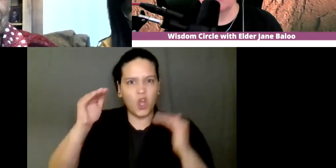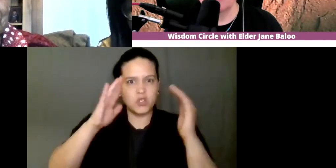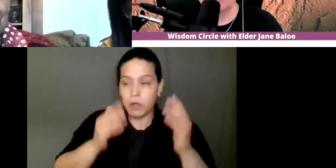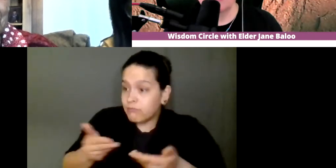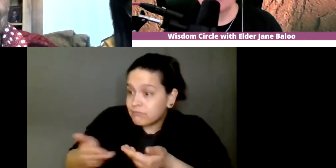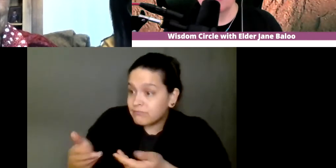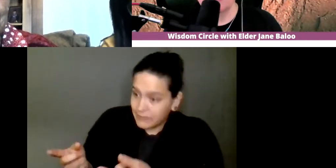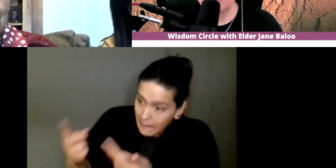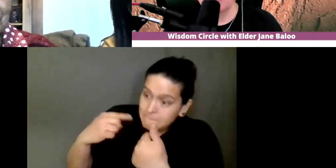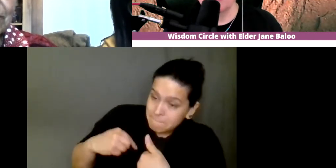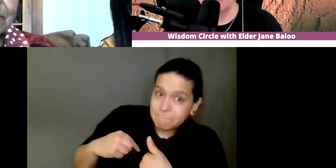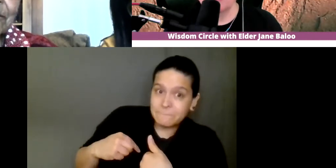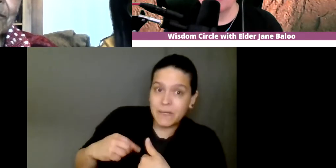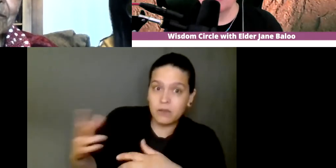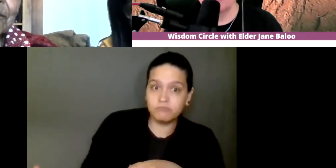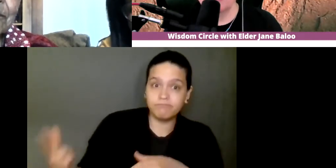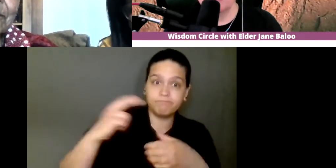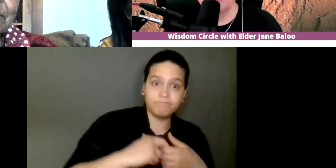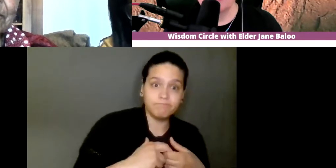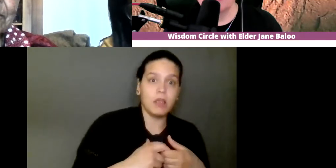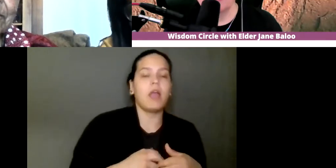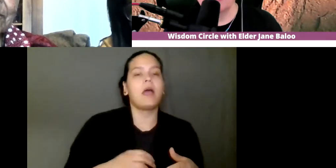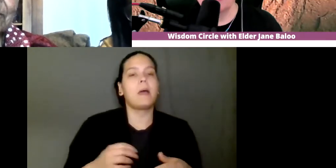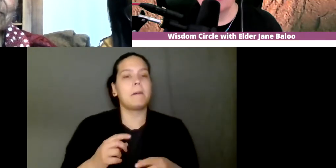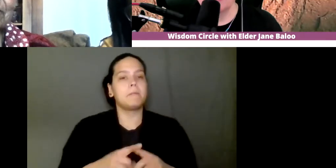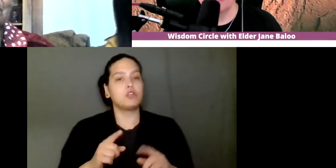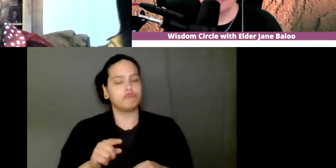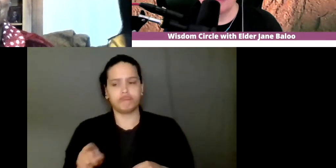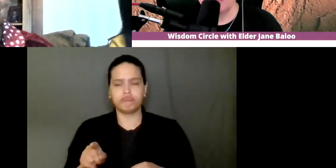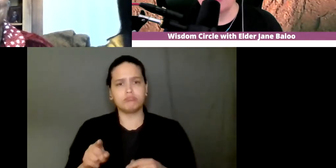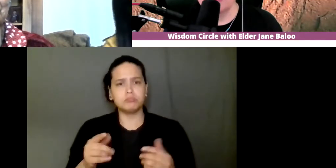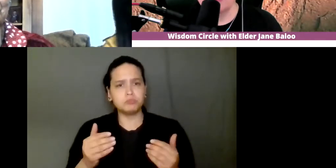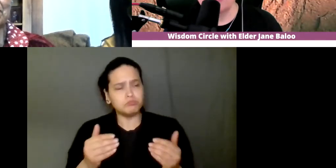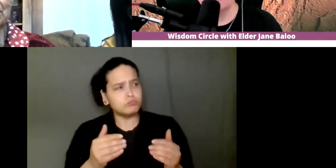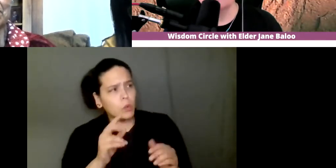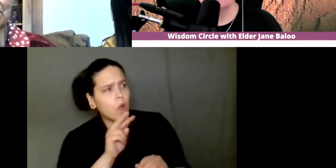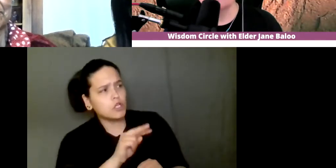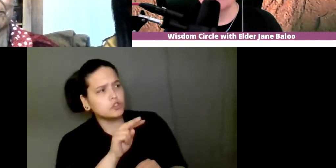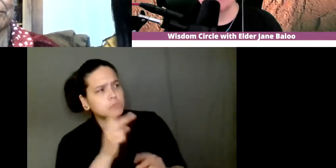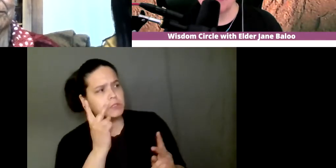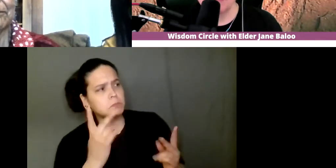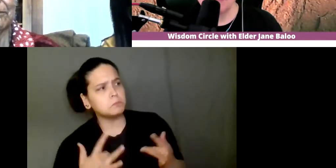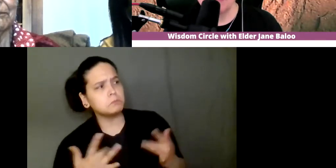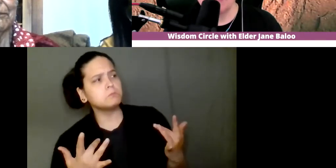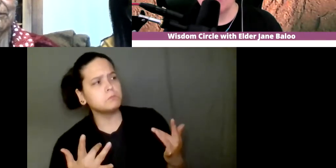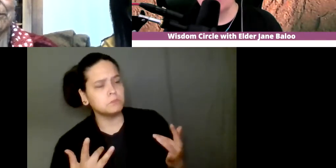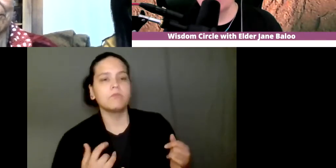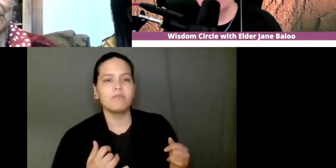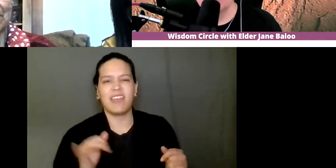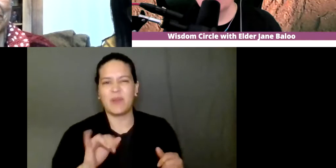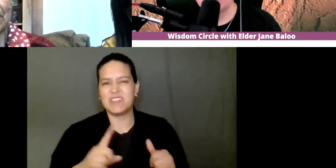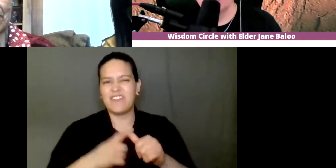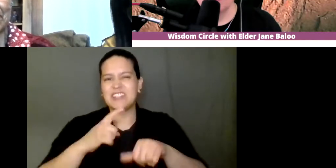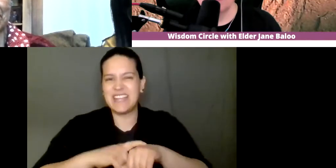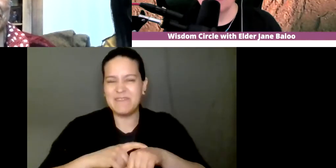was going on. And so mom said that's how she started her schooling. She wasn't afraid